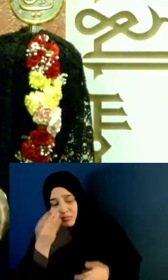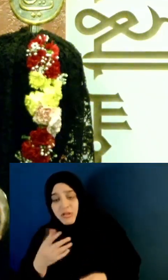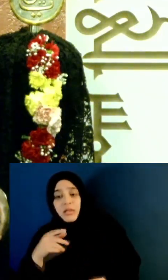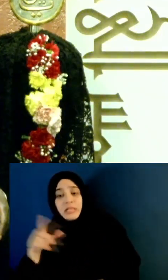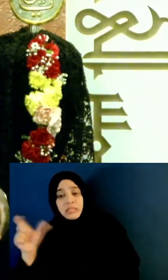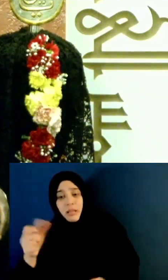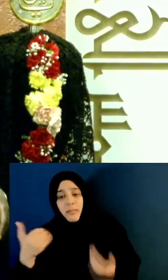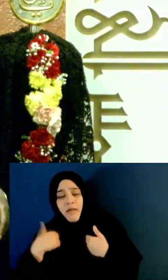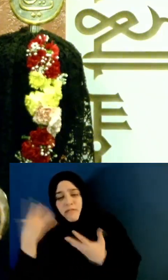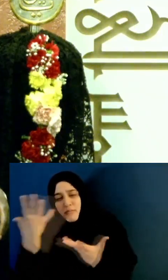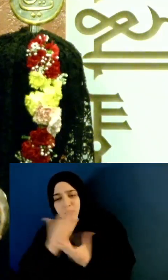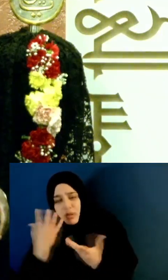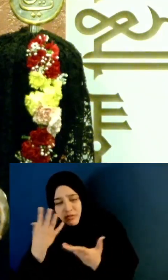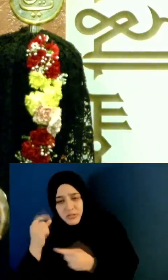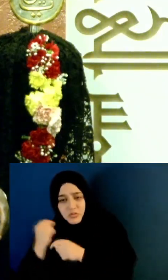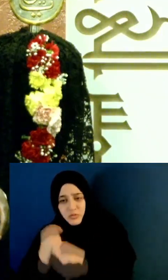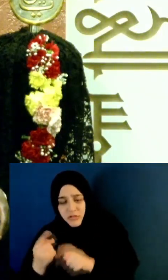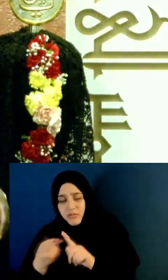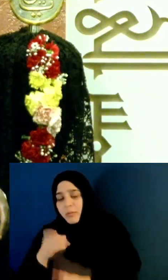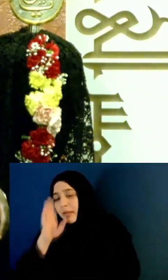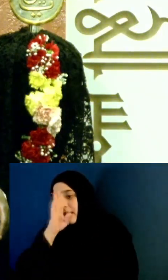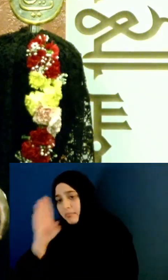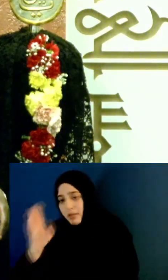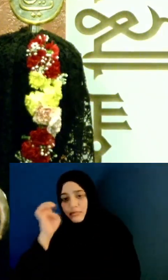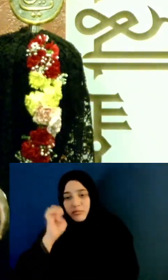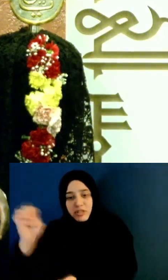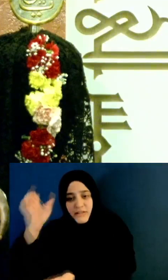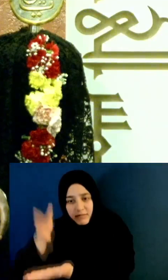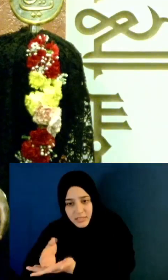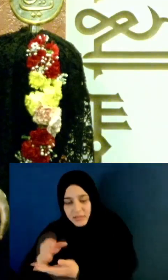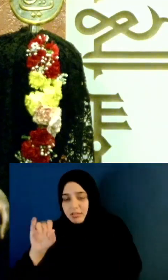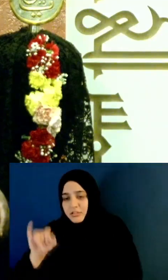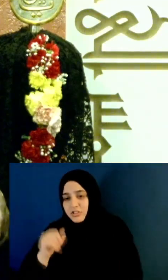from Imam Jaffar al-Sadiq, salawatullahi wa salamu